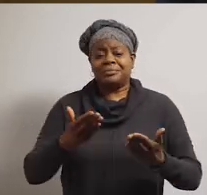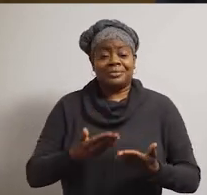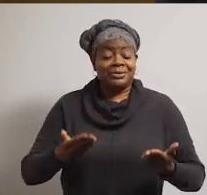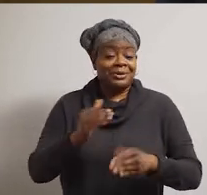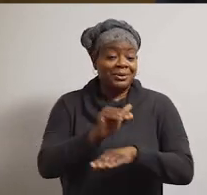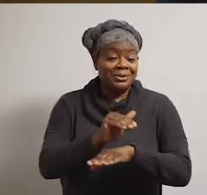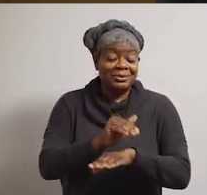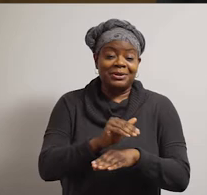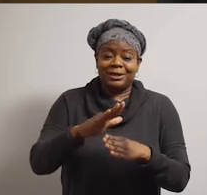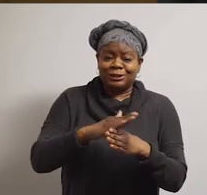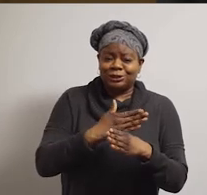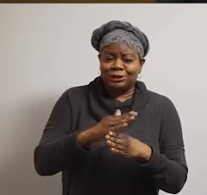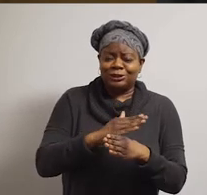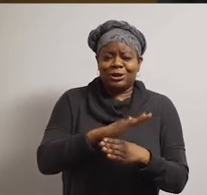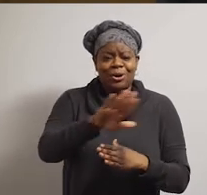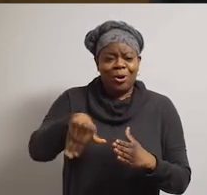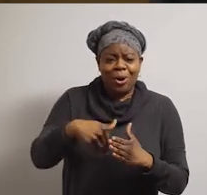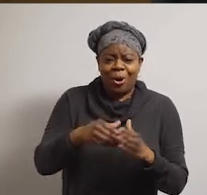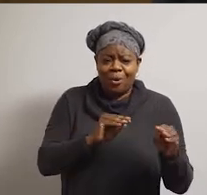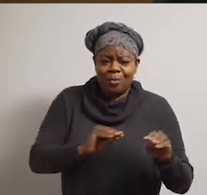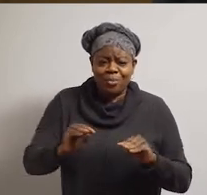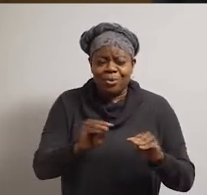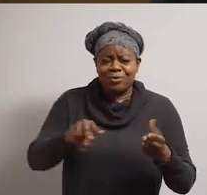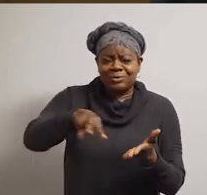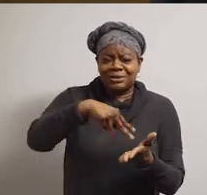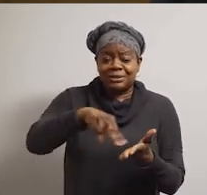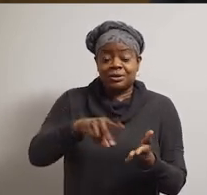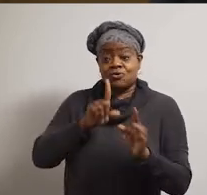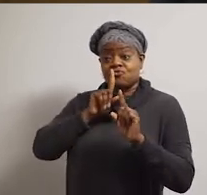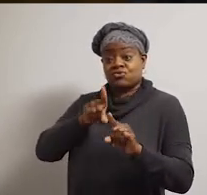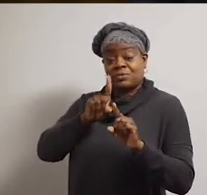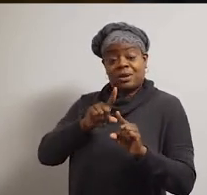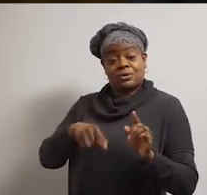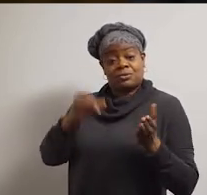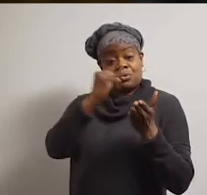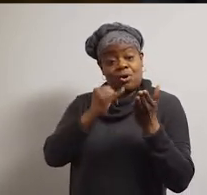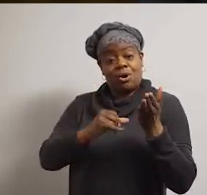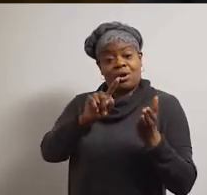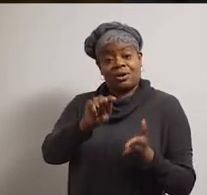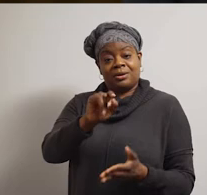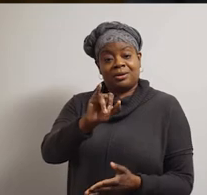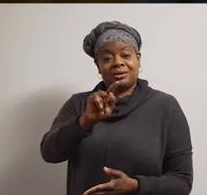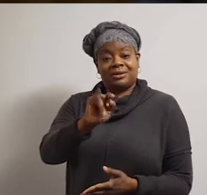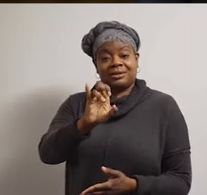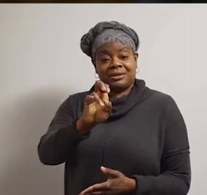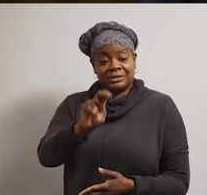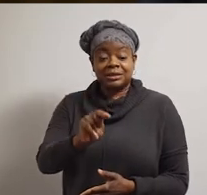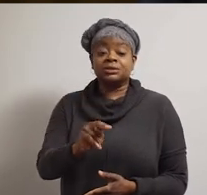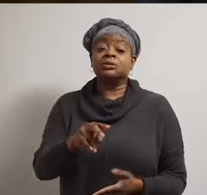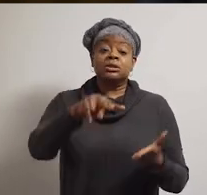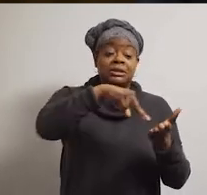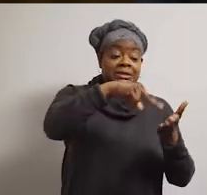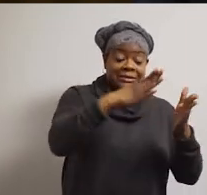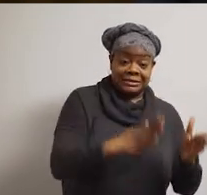to share with you all of our movement in response to the Titian exhibit. We've matched dancers